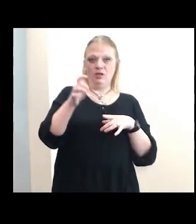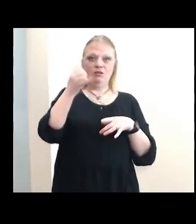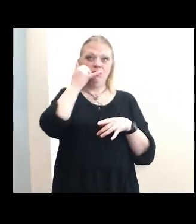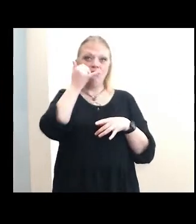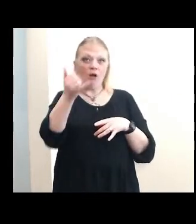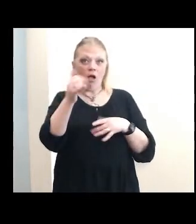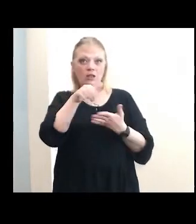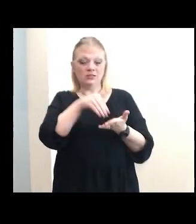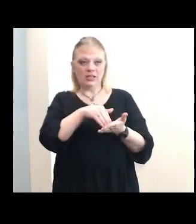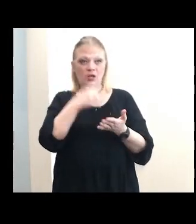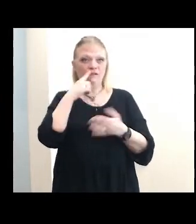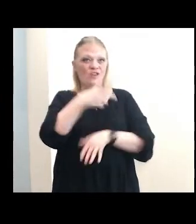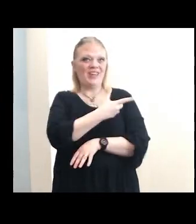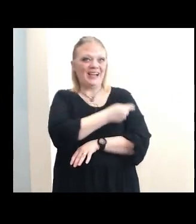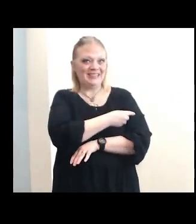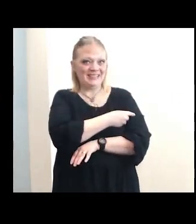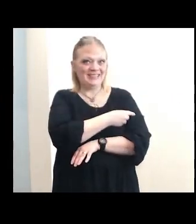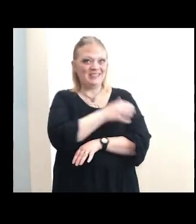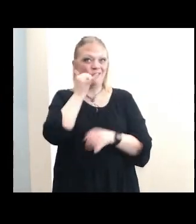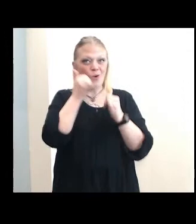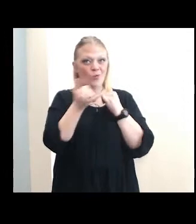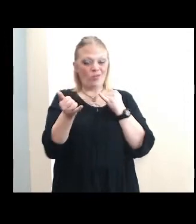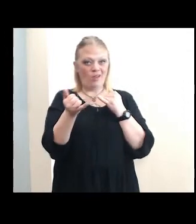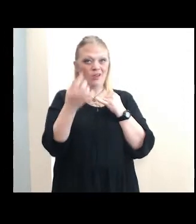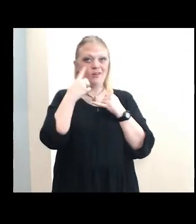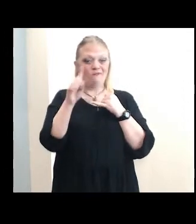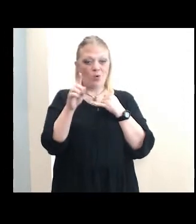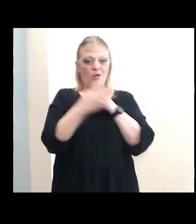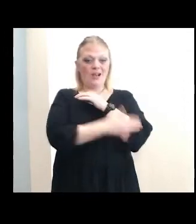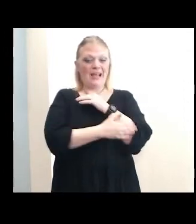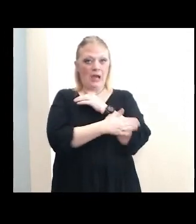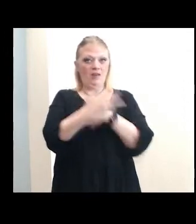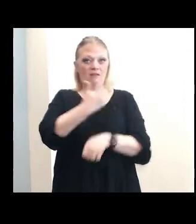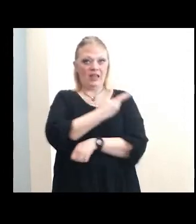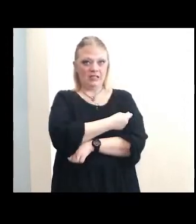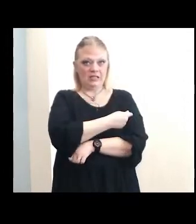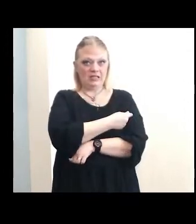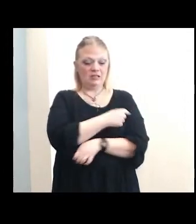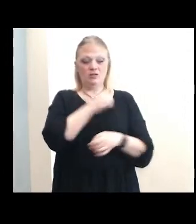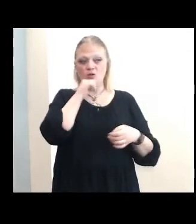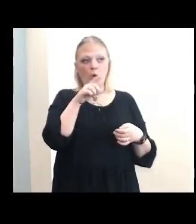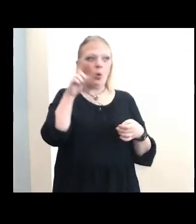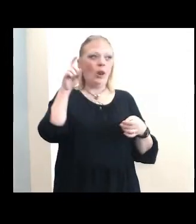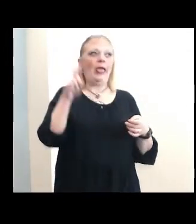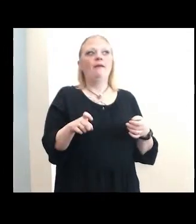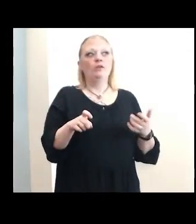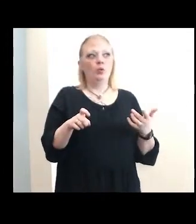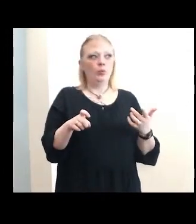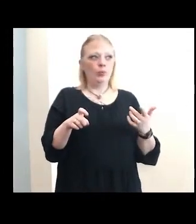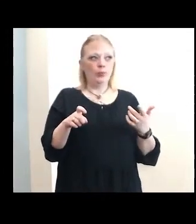center for vaccines only for the county's site. So you don't necessarily going to have to,